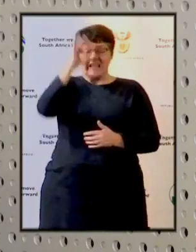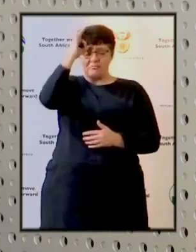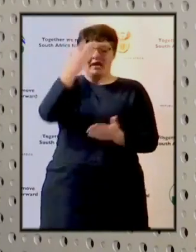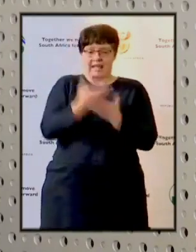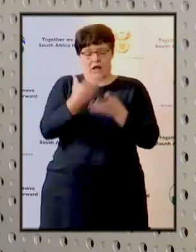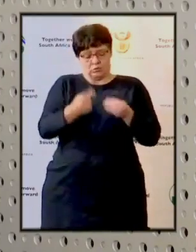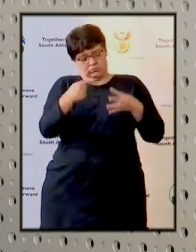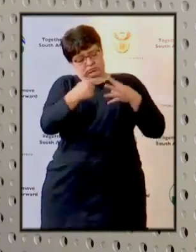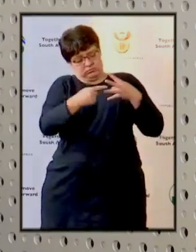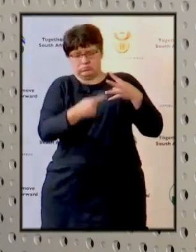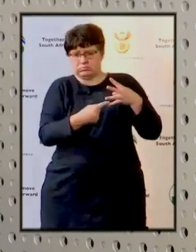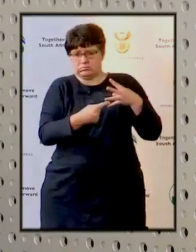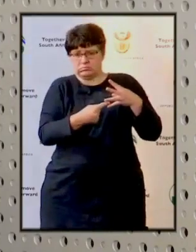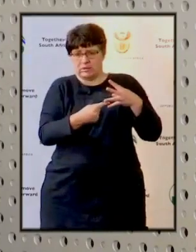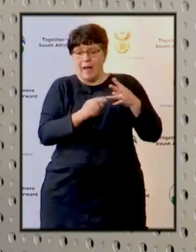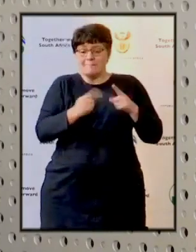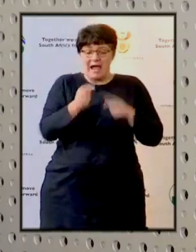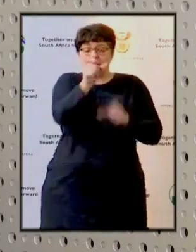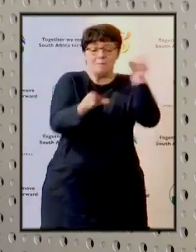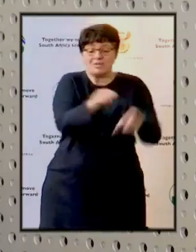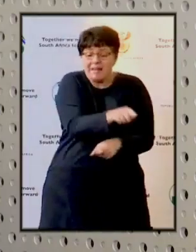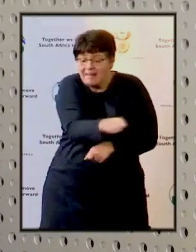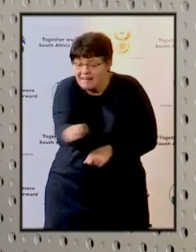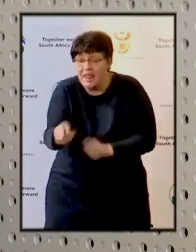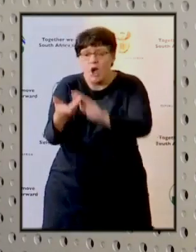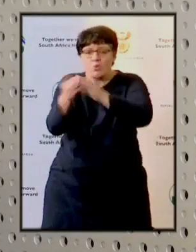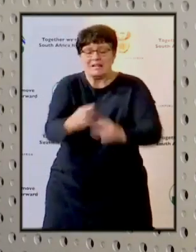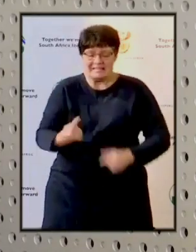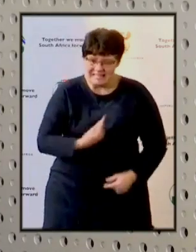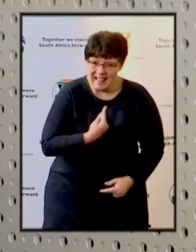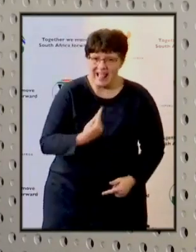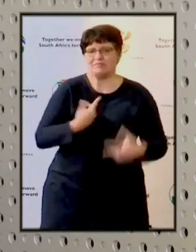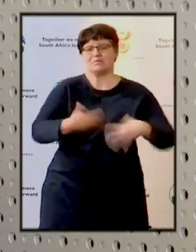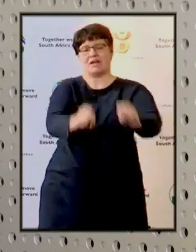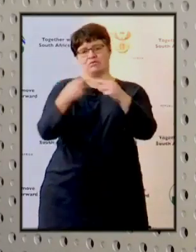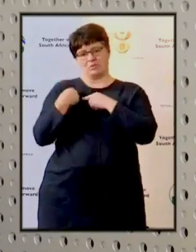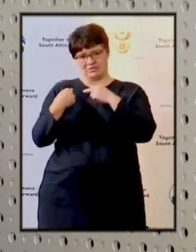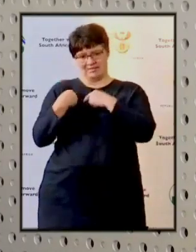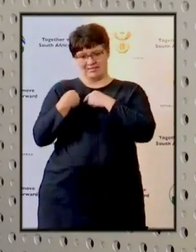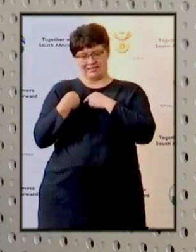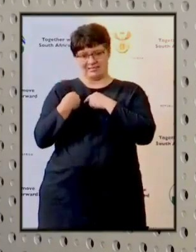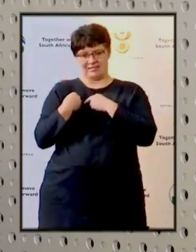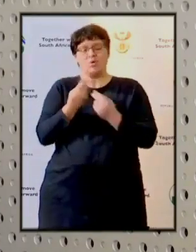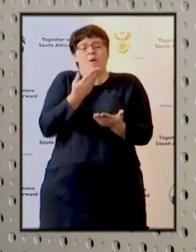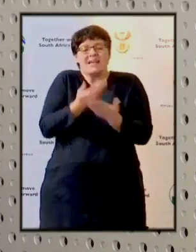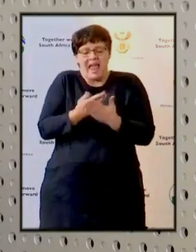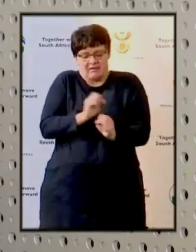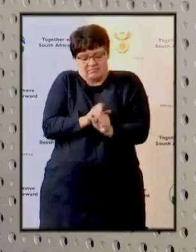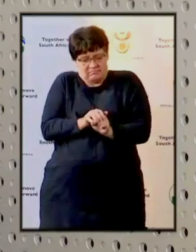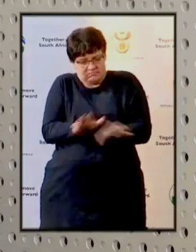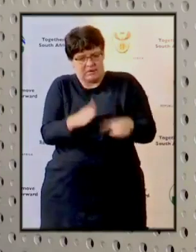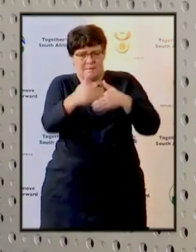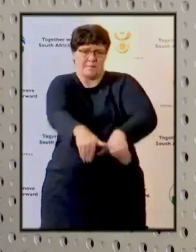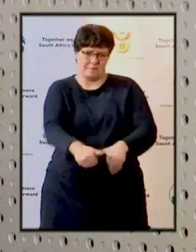do. There's much more that we need to do as community members to curb the spread of the virus. We're in this